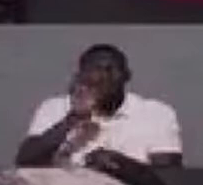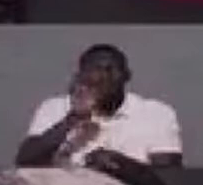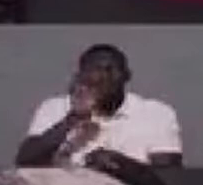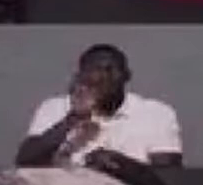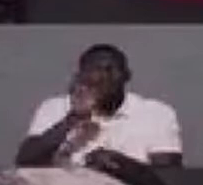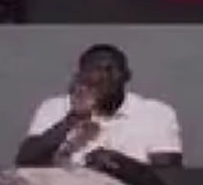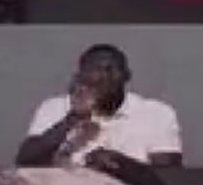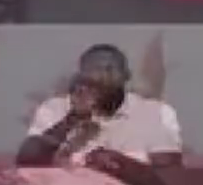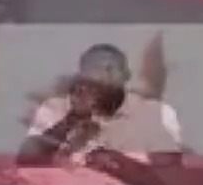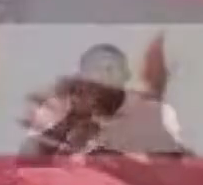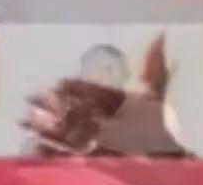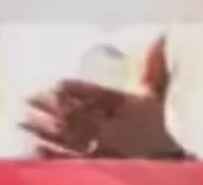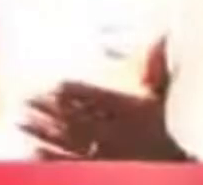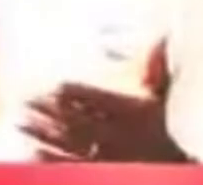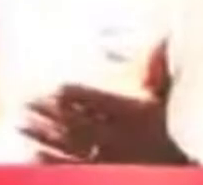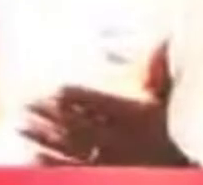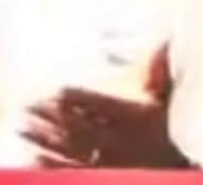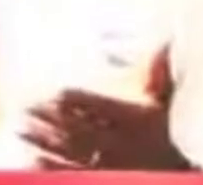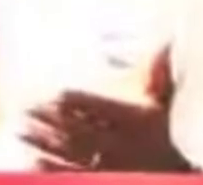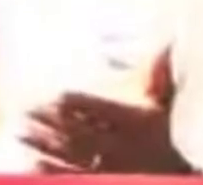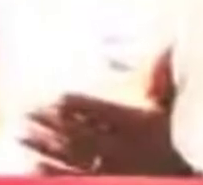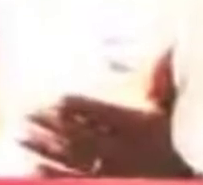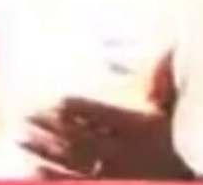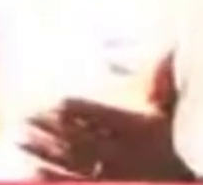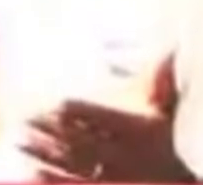Gambia Association for the Deaf and Hard of Hearing,